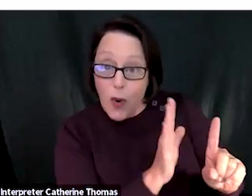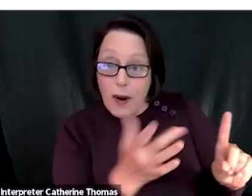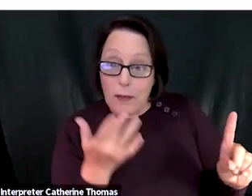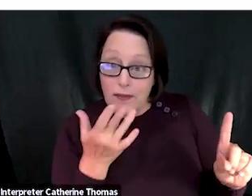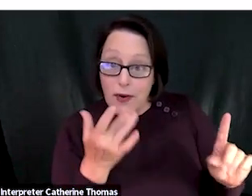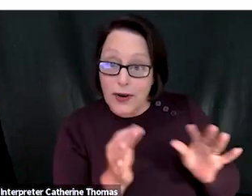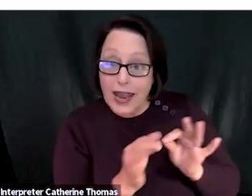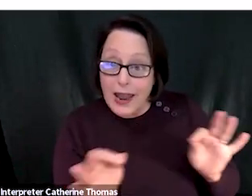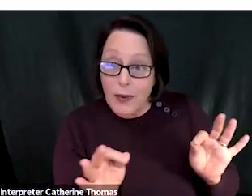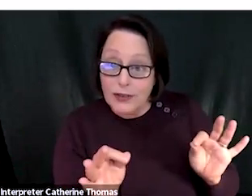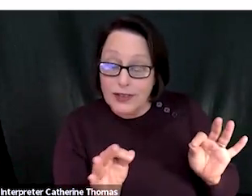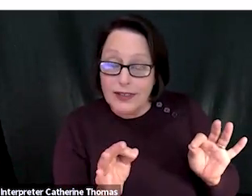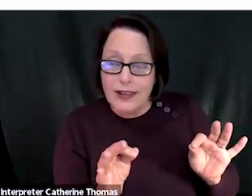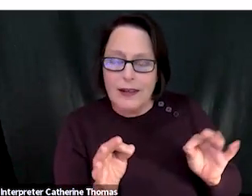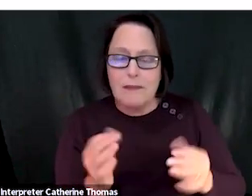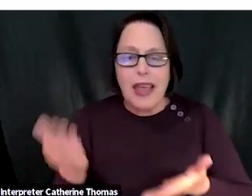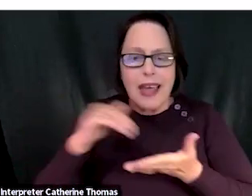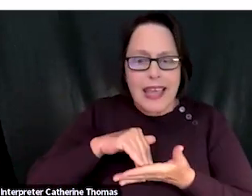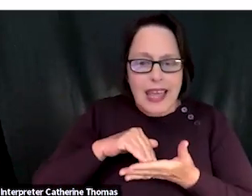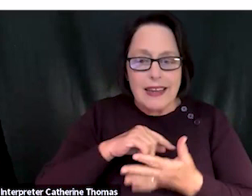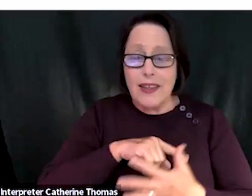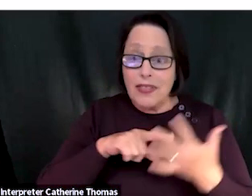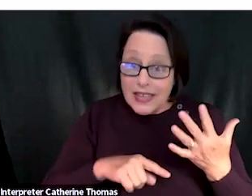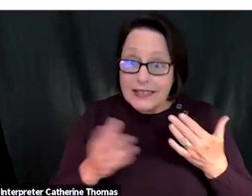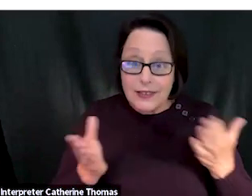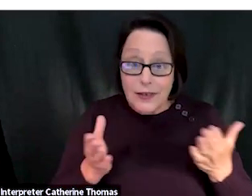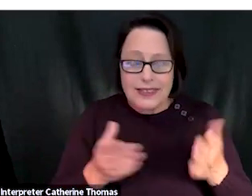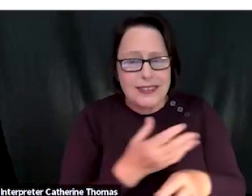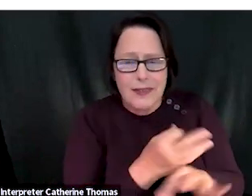And again, these services are free to them.